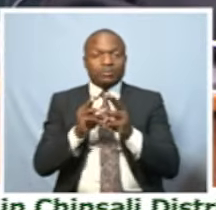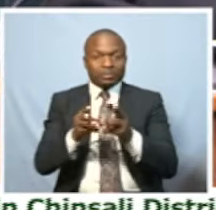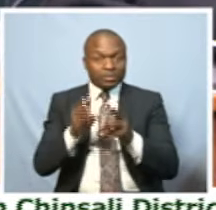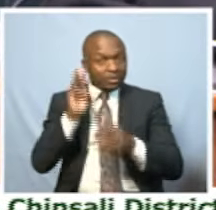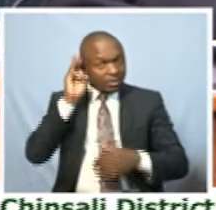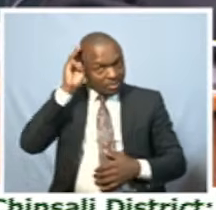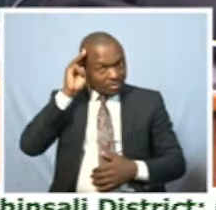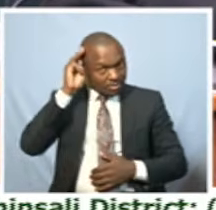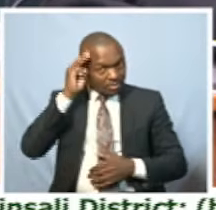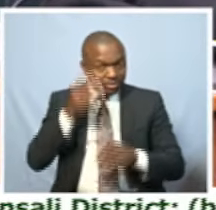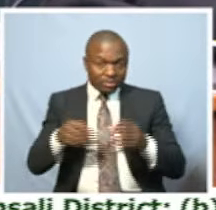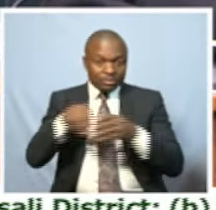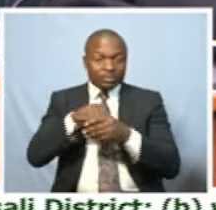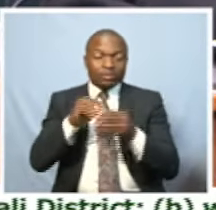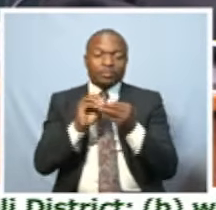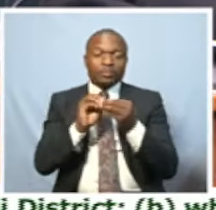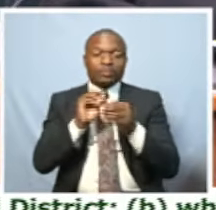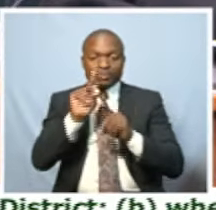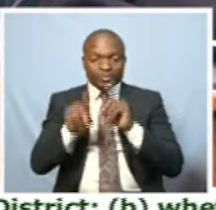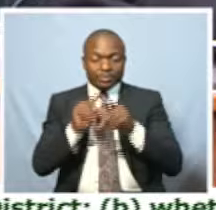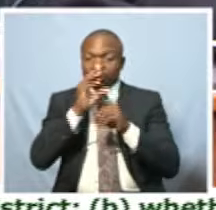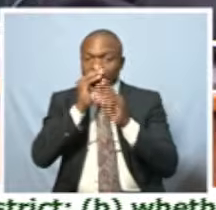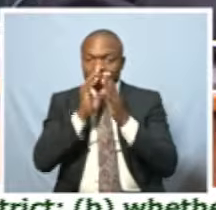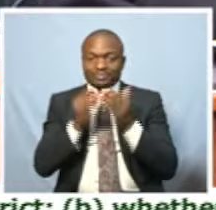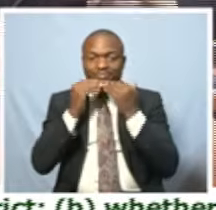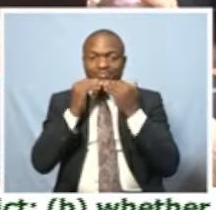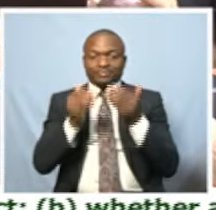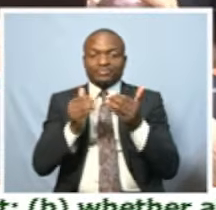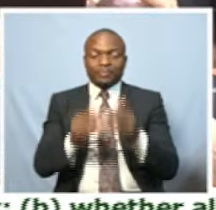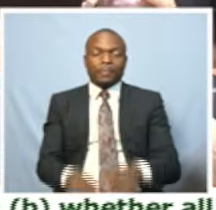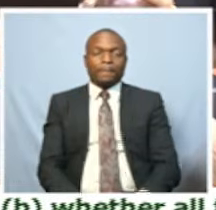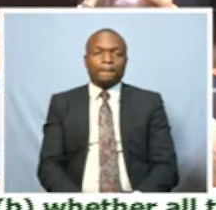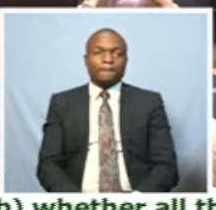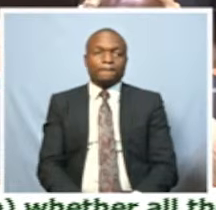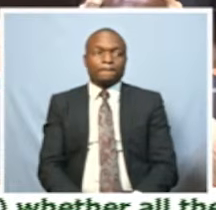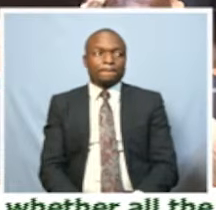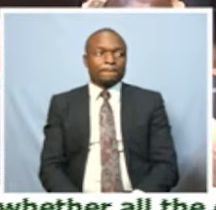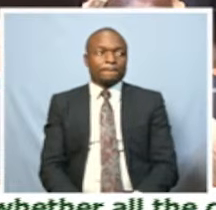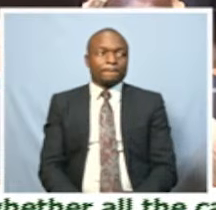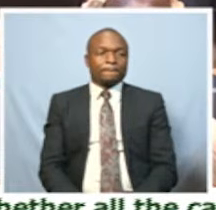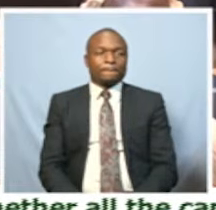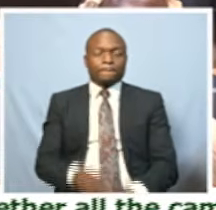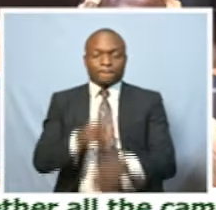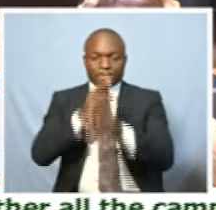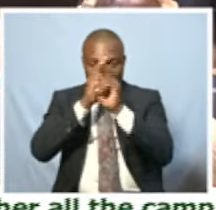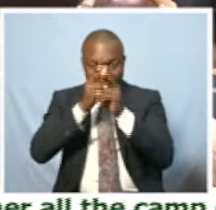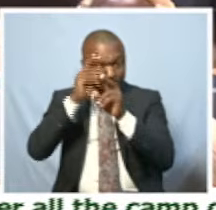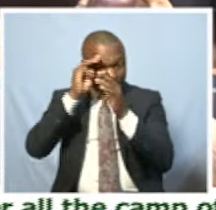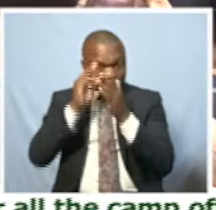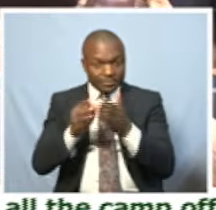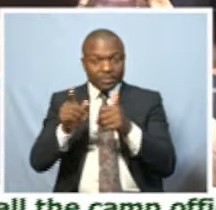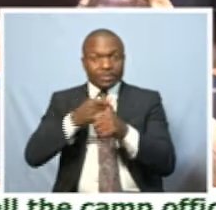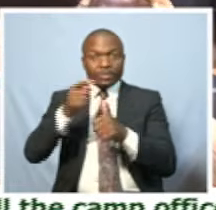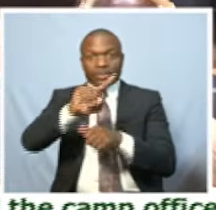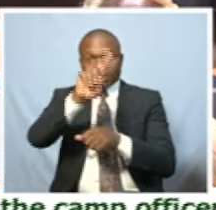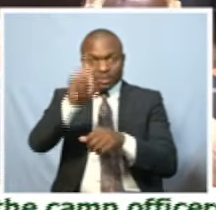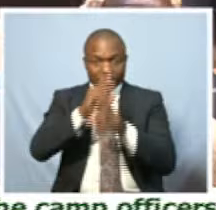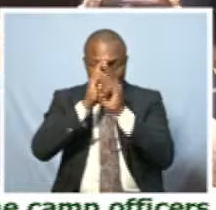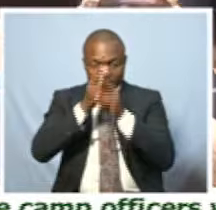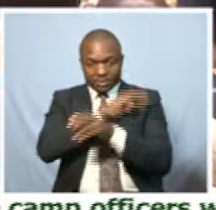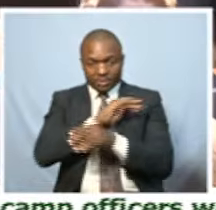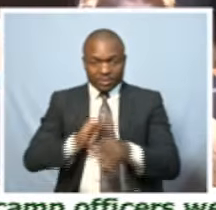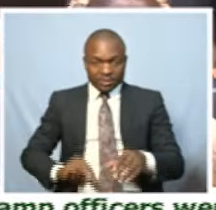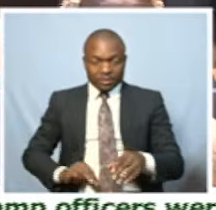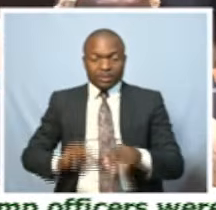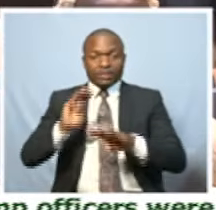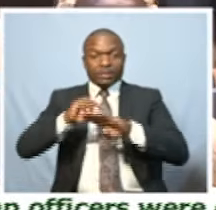a ministry that covers most of the people. Mr. Speaker, I thank you. Thank you very much, Honorable Minister. Next question, the Honorable